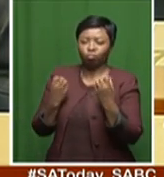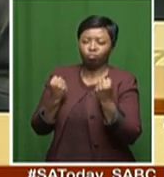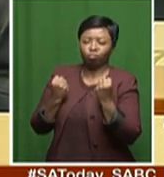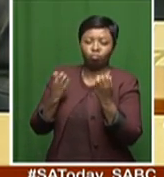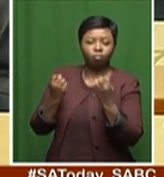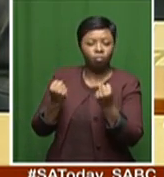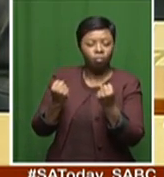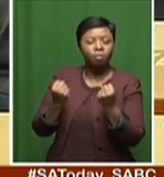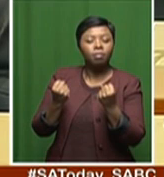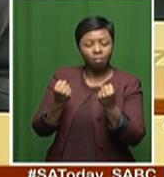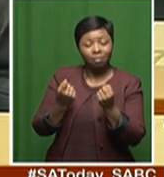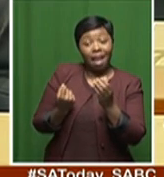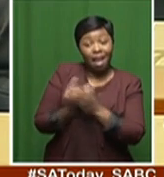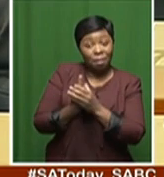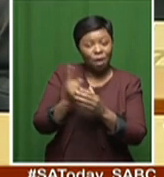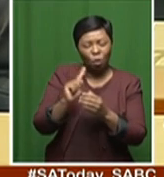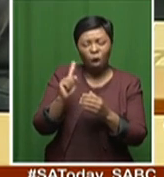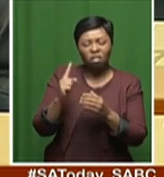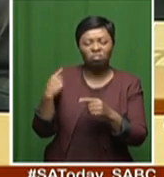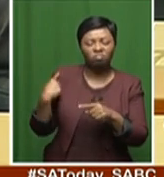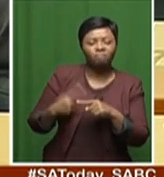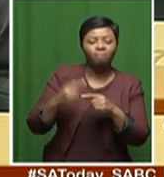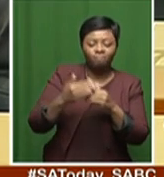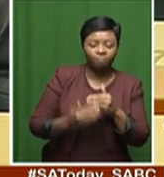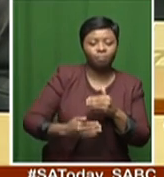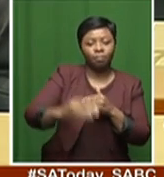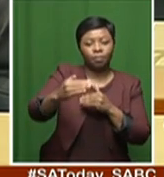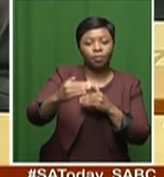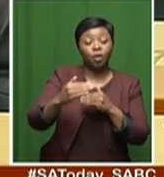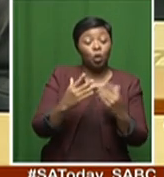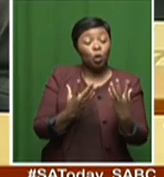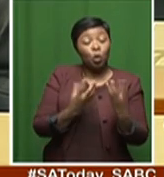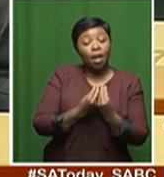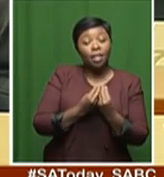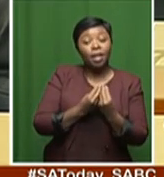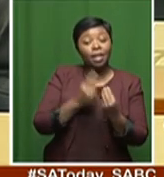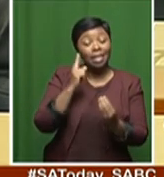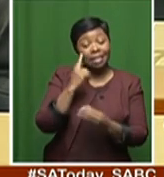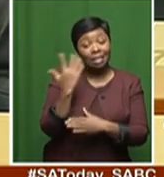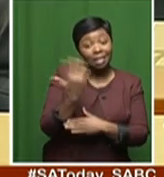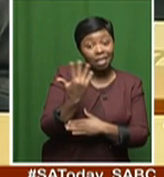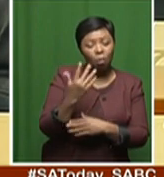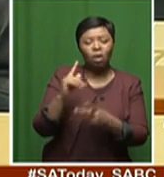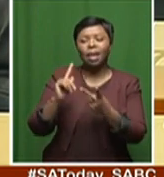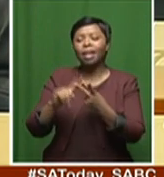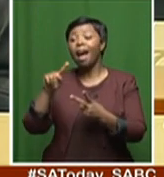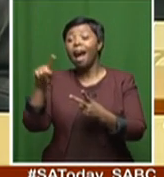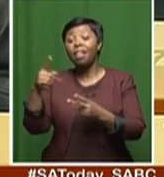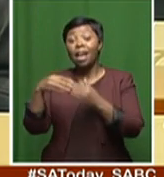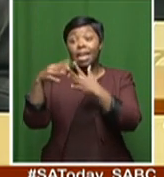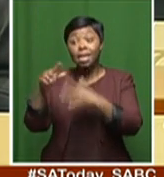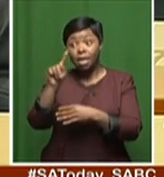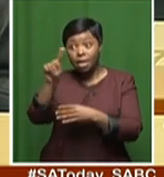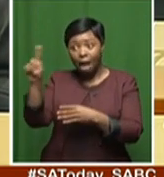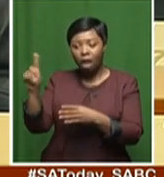testimony, together with the testimony that has also been given by other leaders of the ANC who testified on behalf